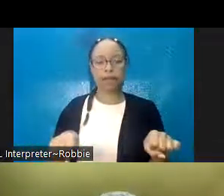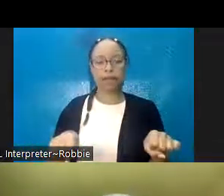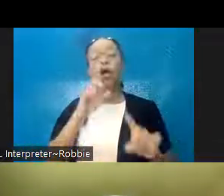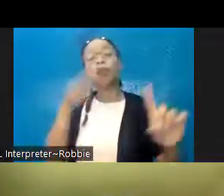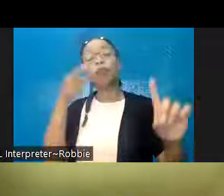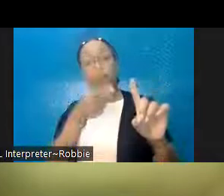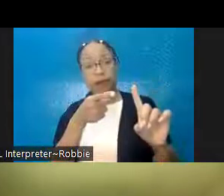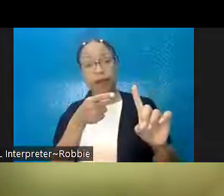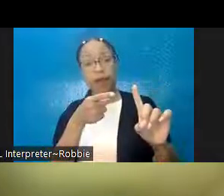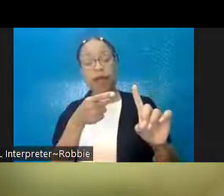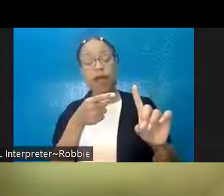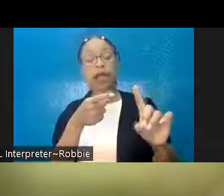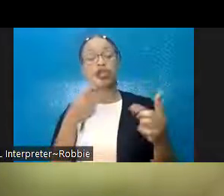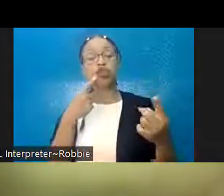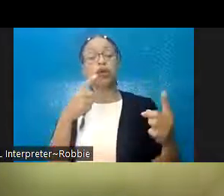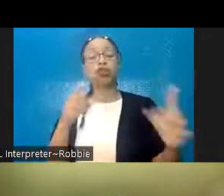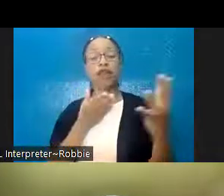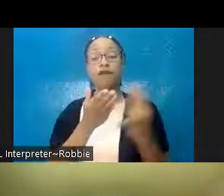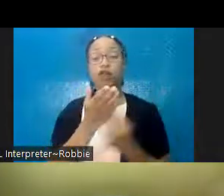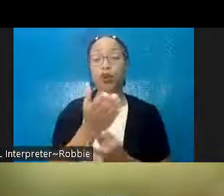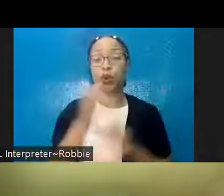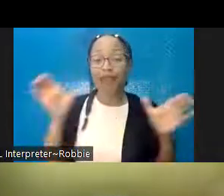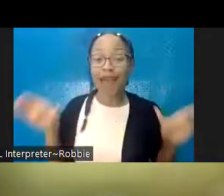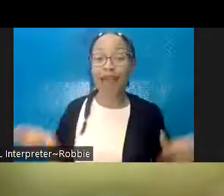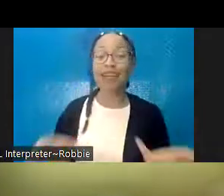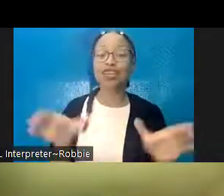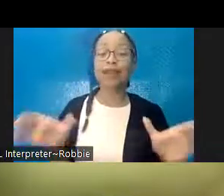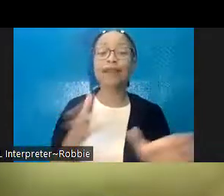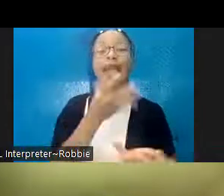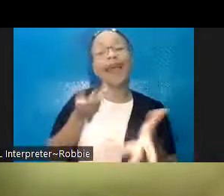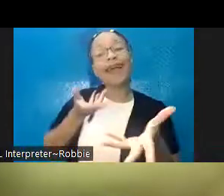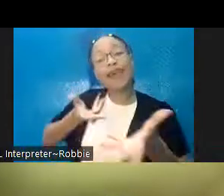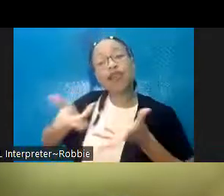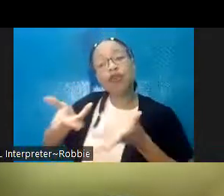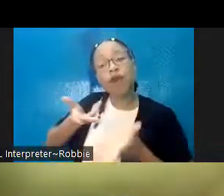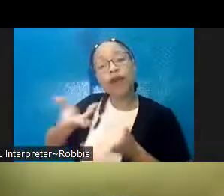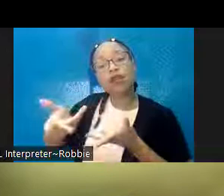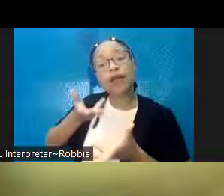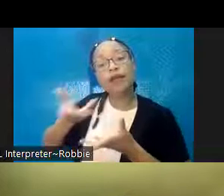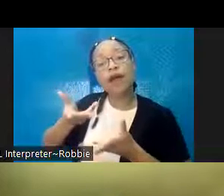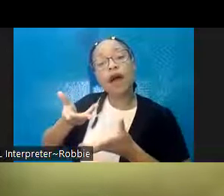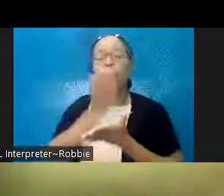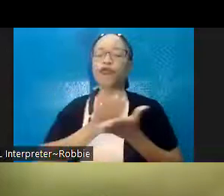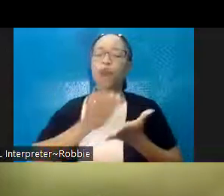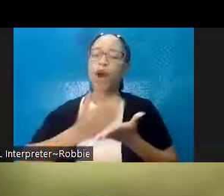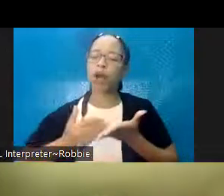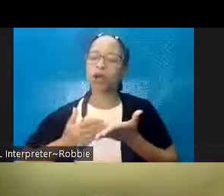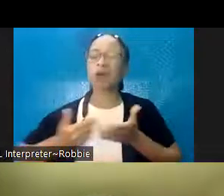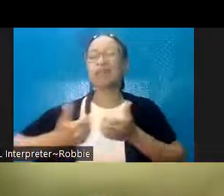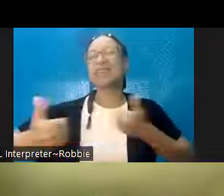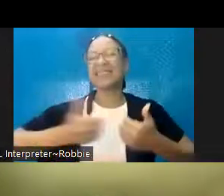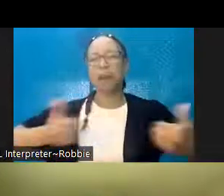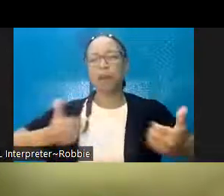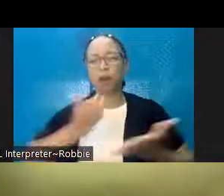or goal is achieved through the actions and the interactions of the components or the separate